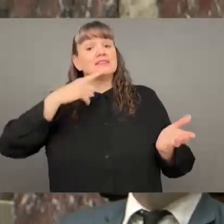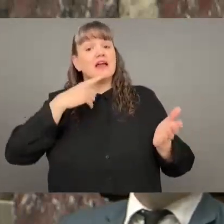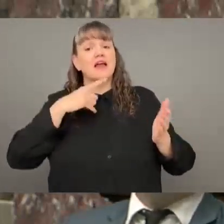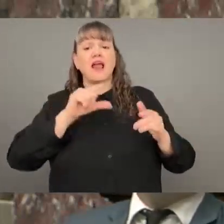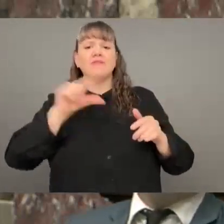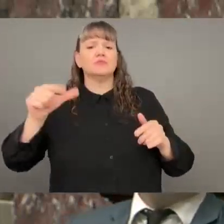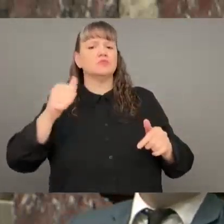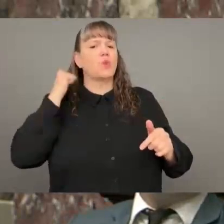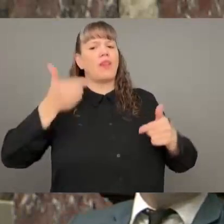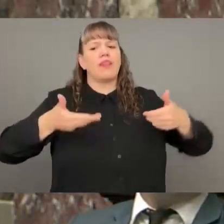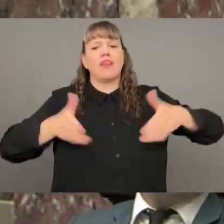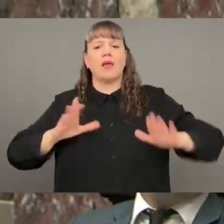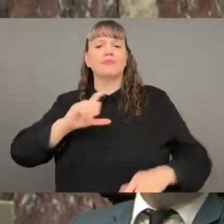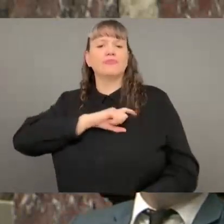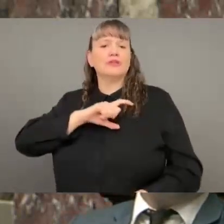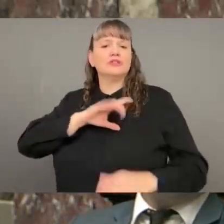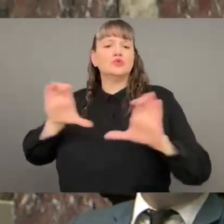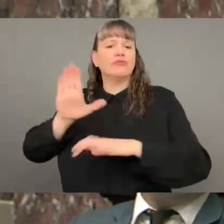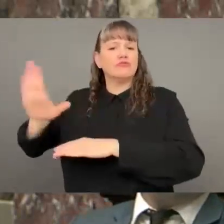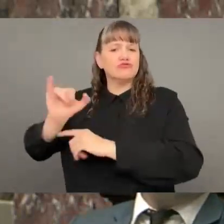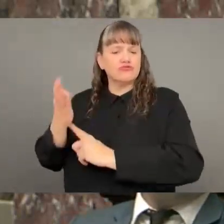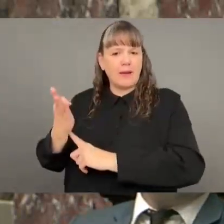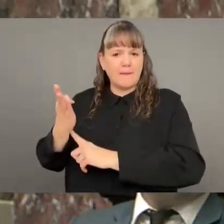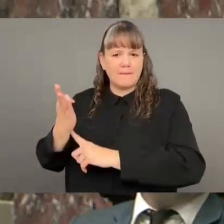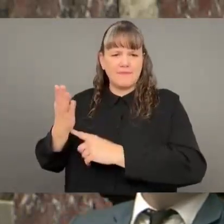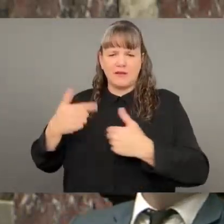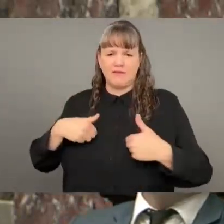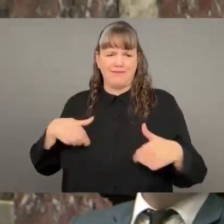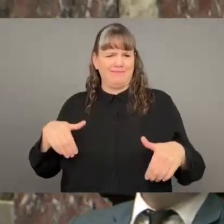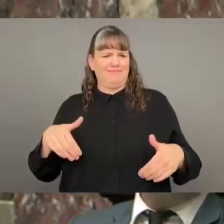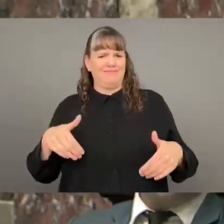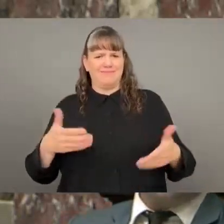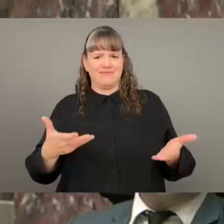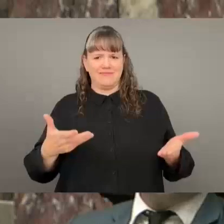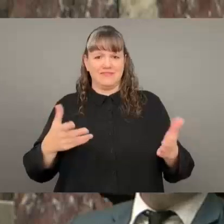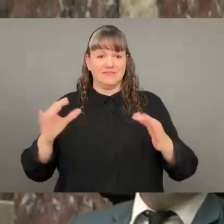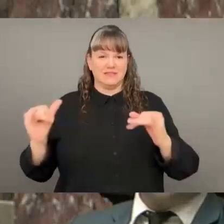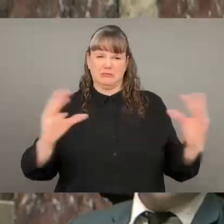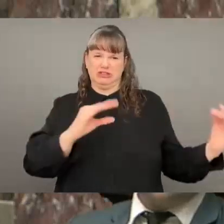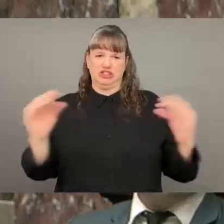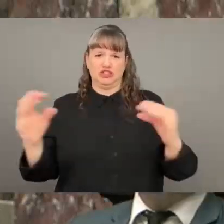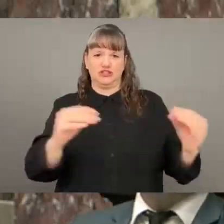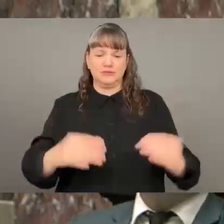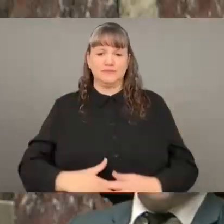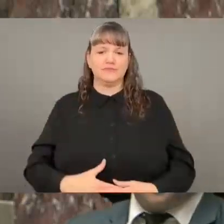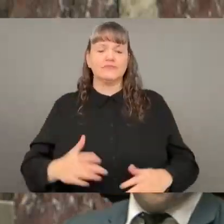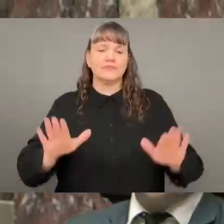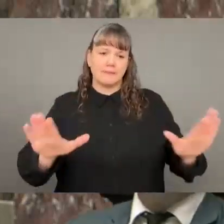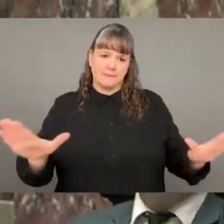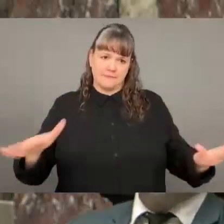Members, order. This is a government that supports the